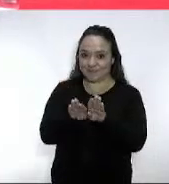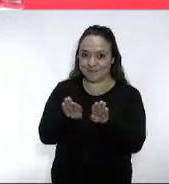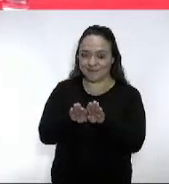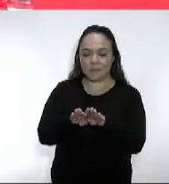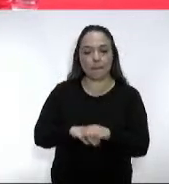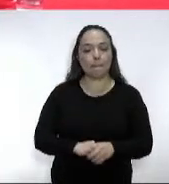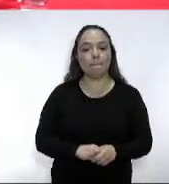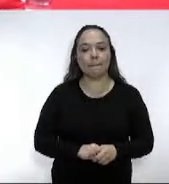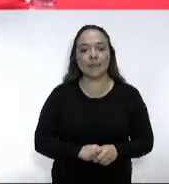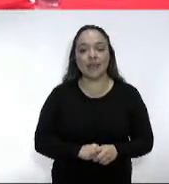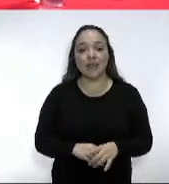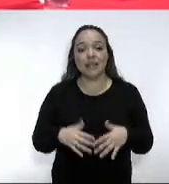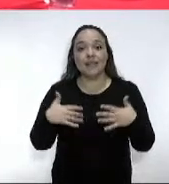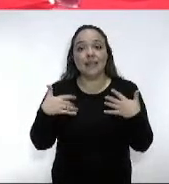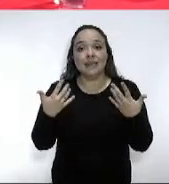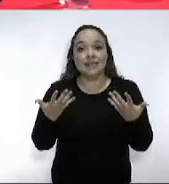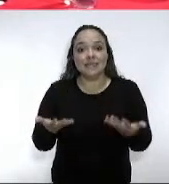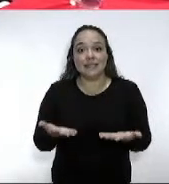same time,